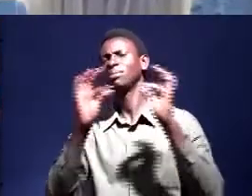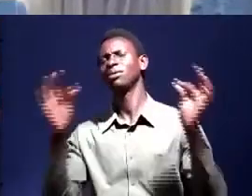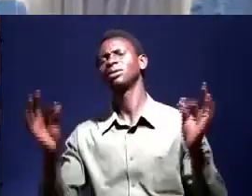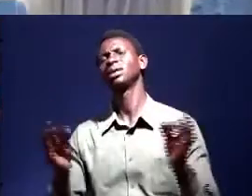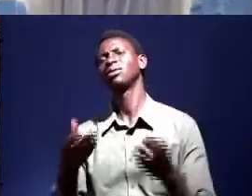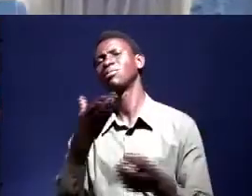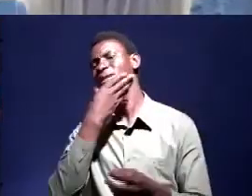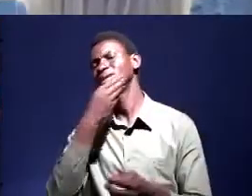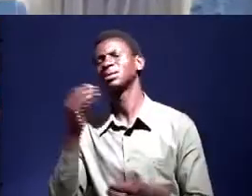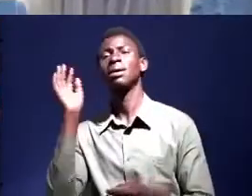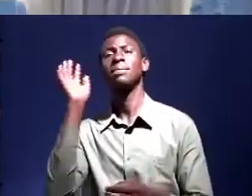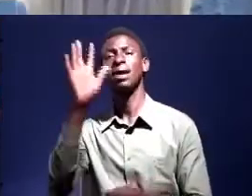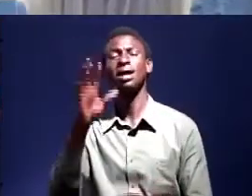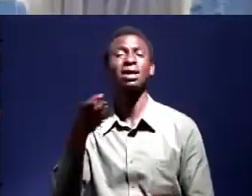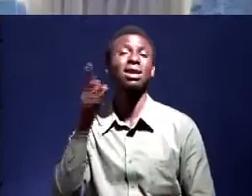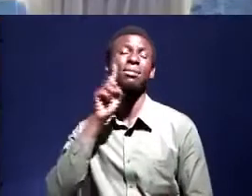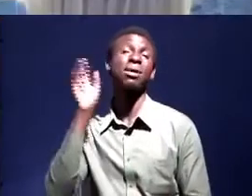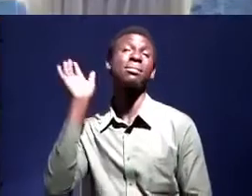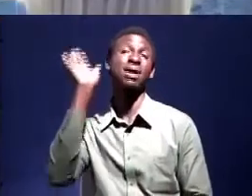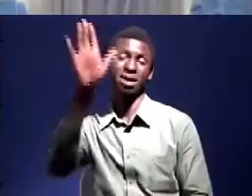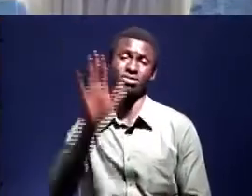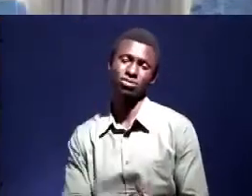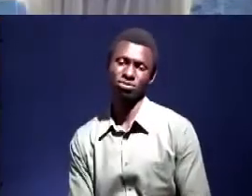It's one thing to please a friend.